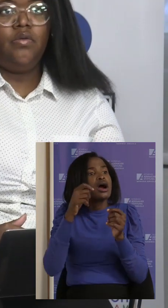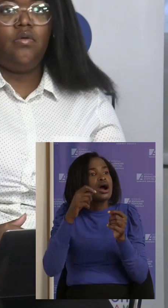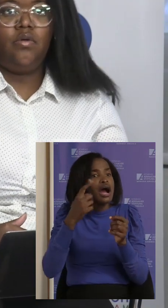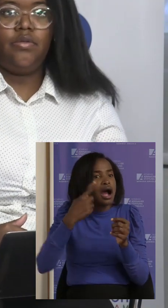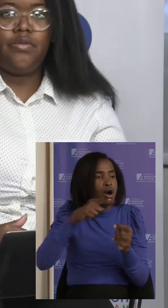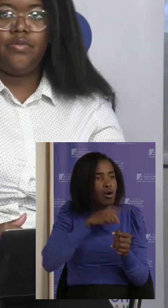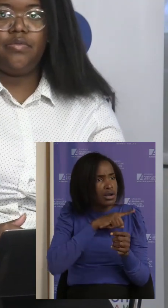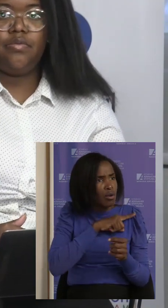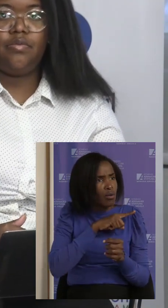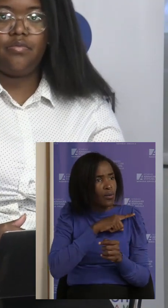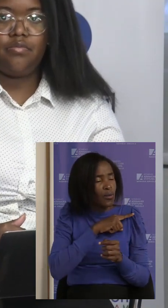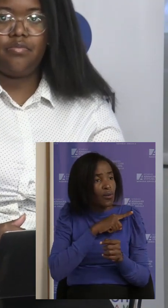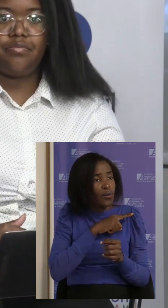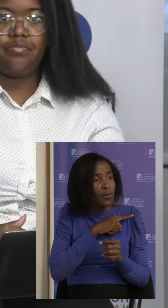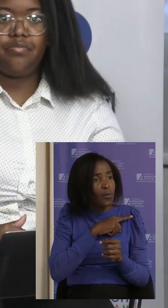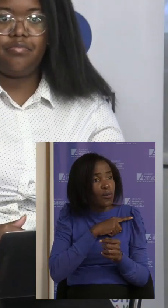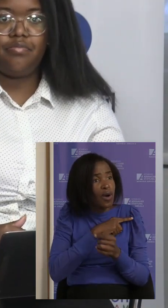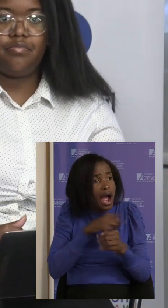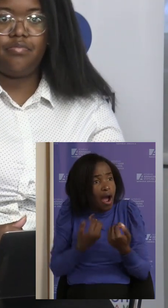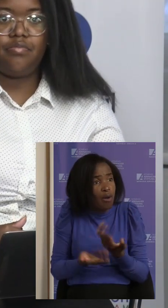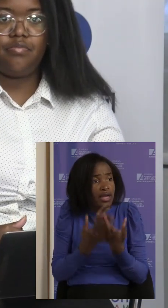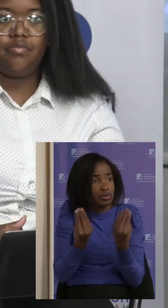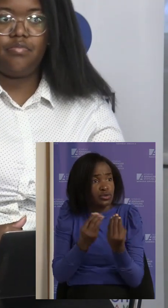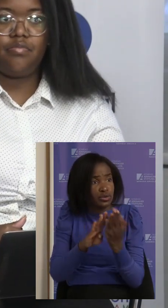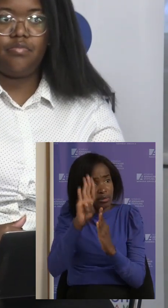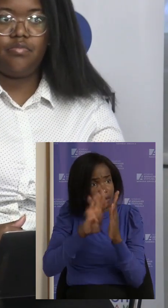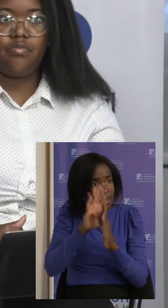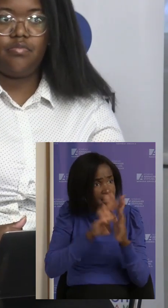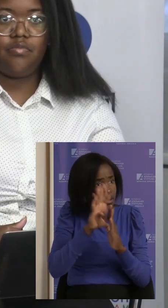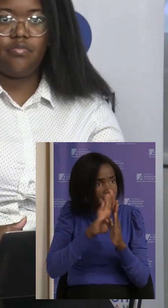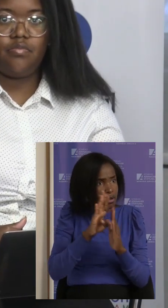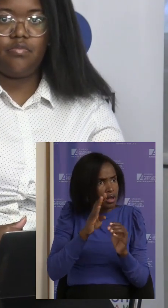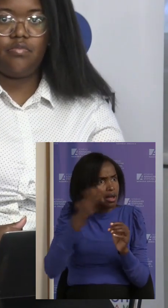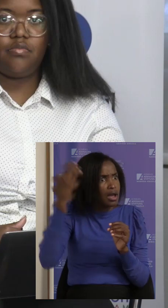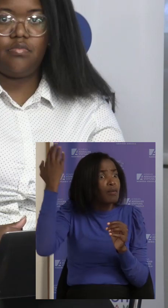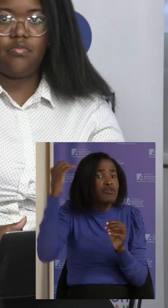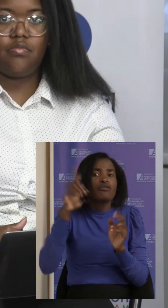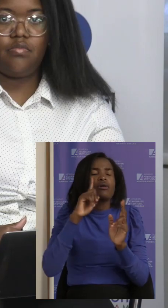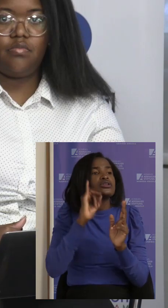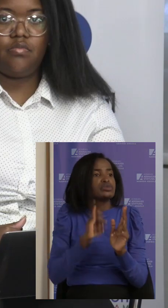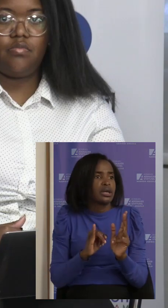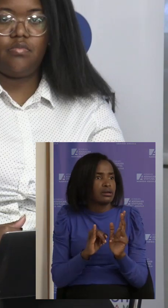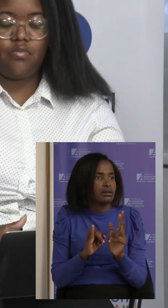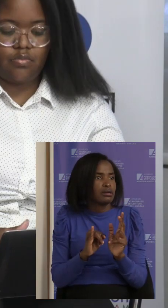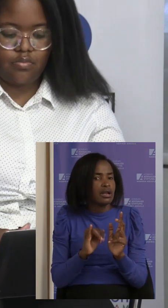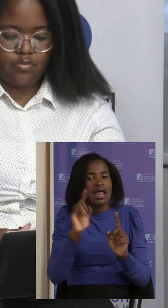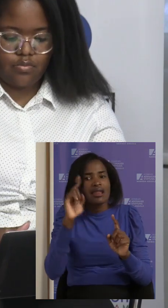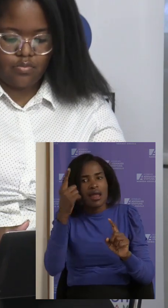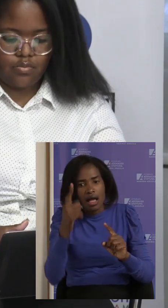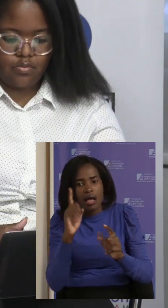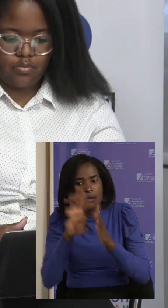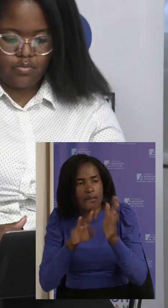us produce results. Yes, there was an inspection from time to time. Now we